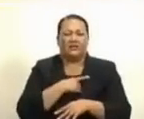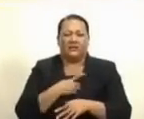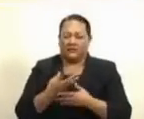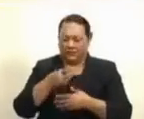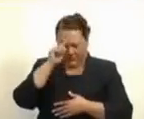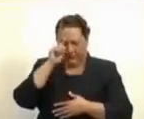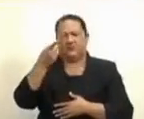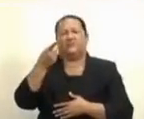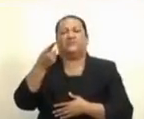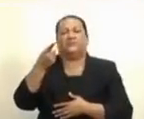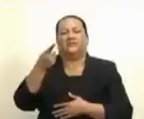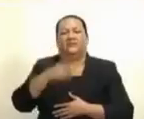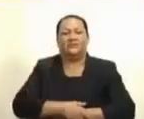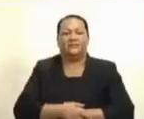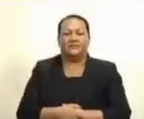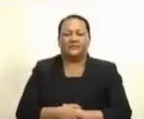I stand here